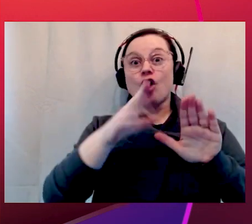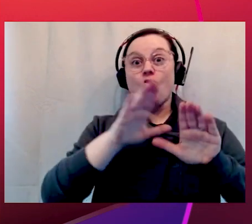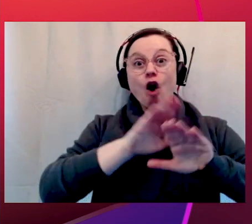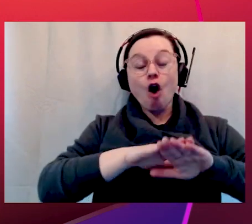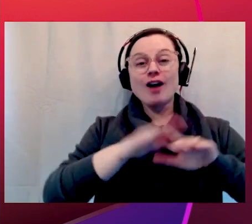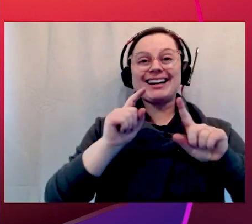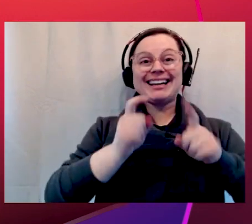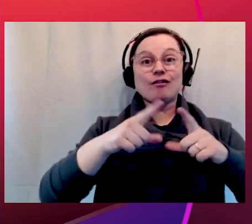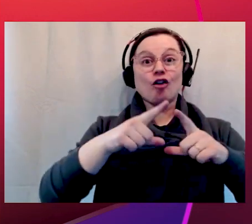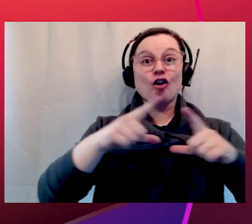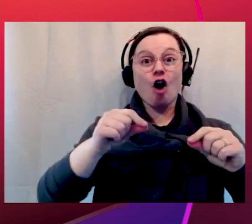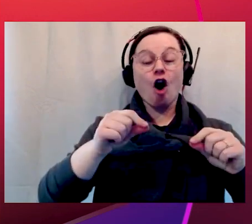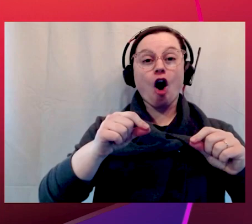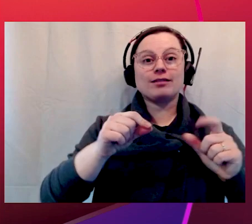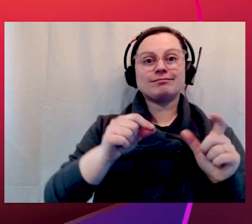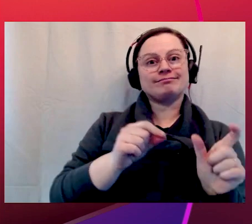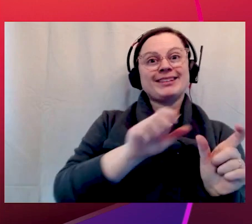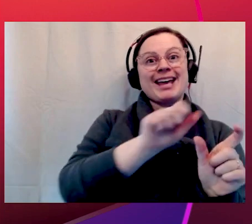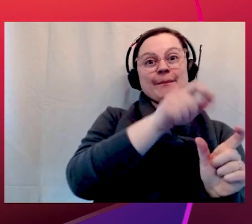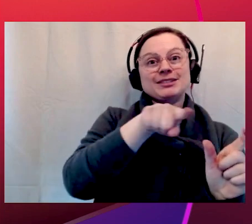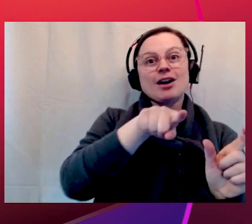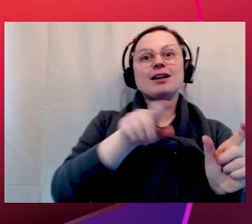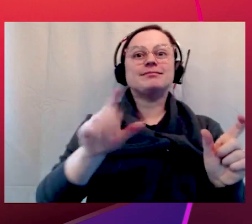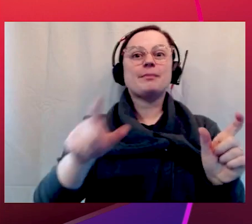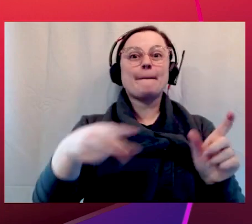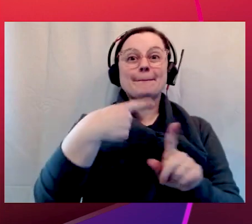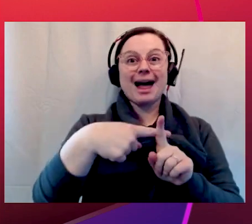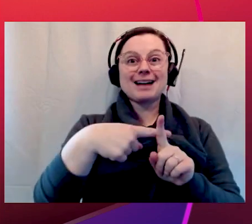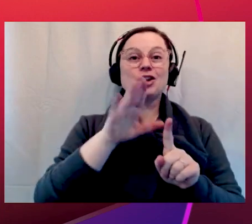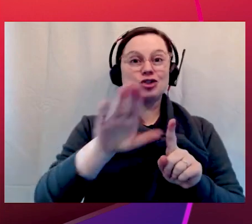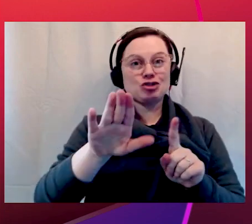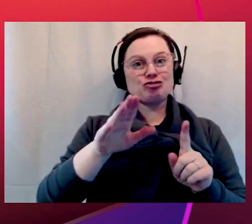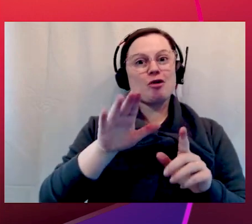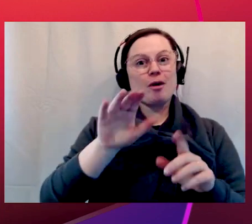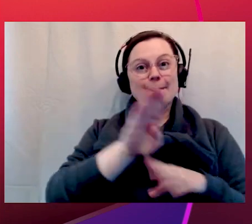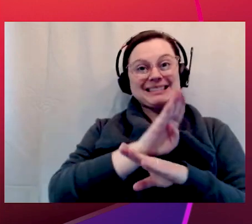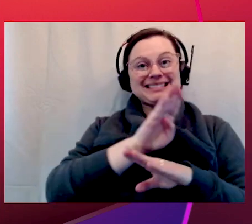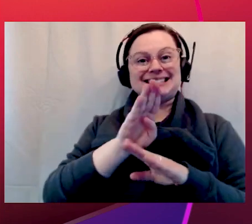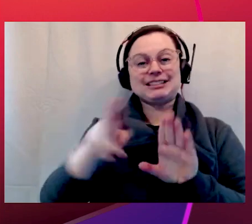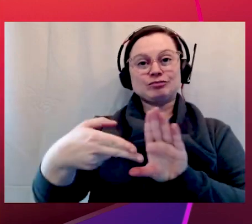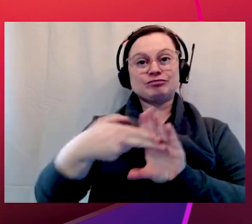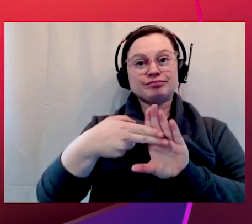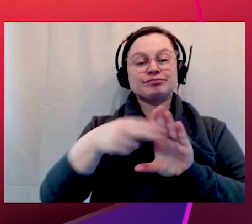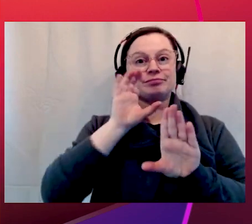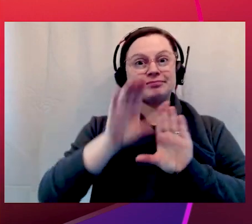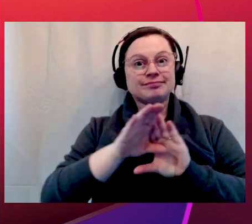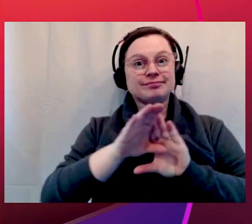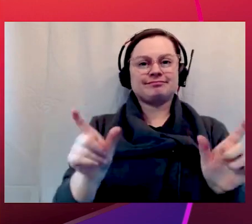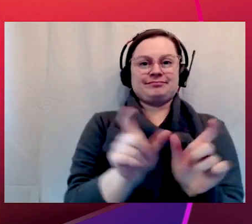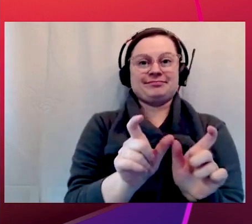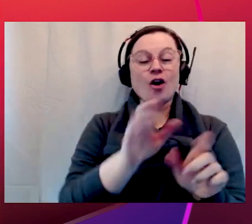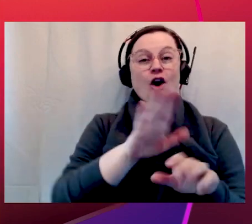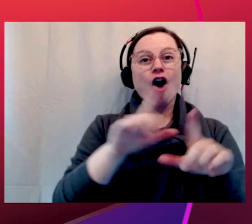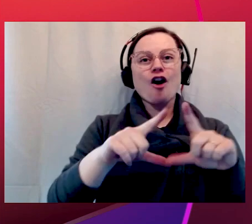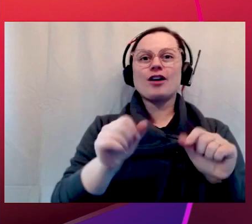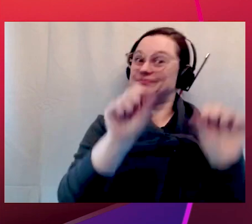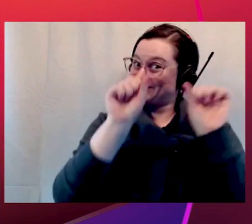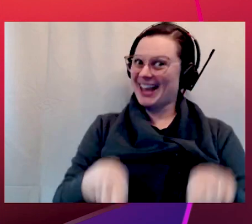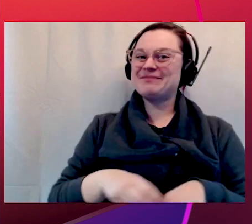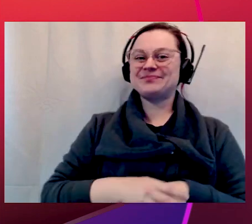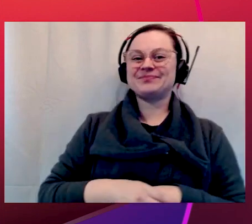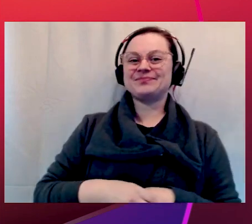campaign you're running as well to align your brand with the trusted Amazon gift card brand. I can imagine with the holidays coming up, there are a lot